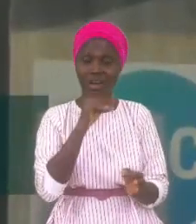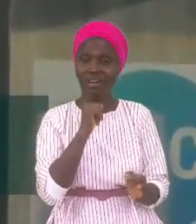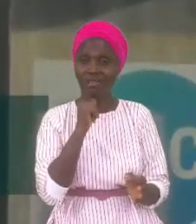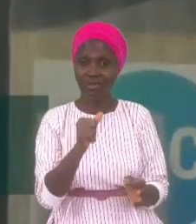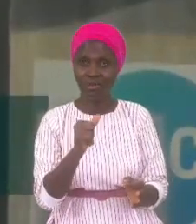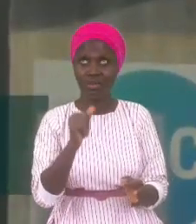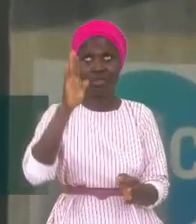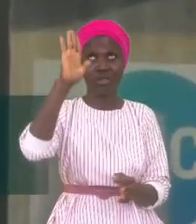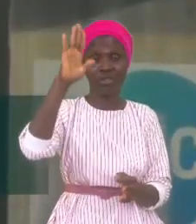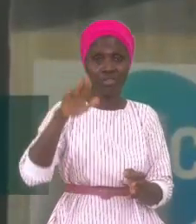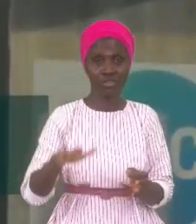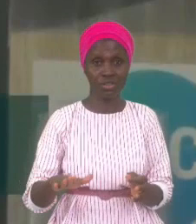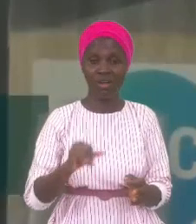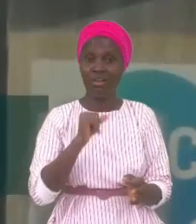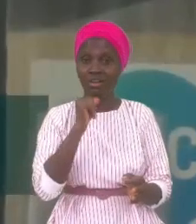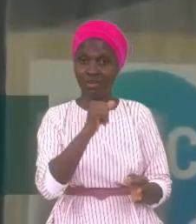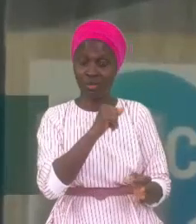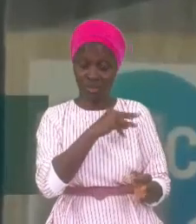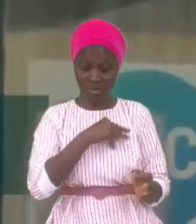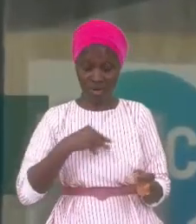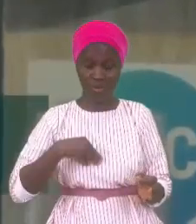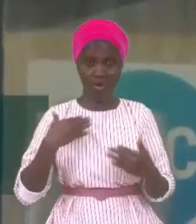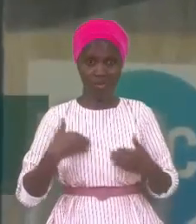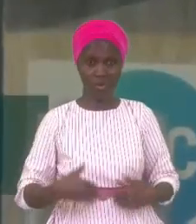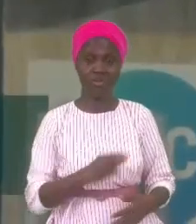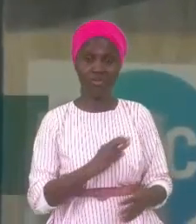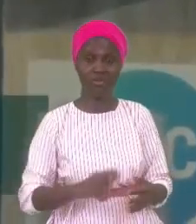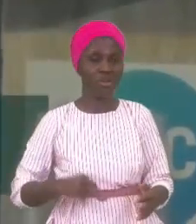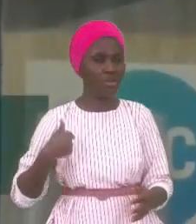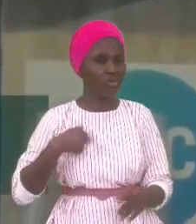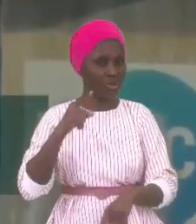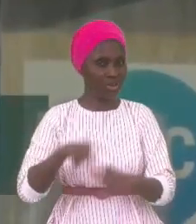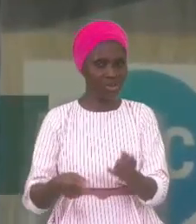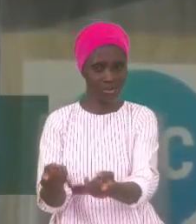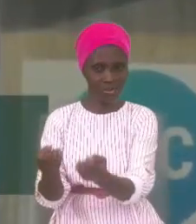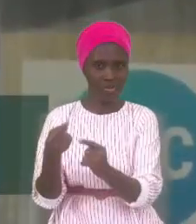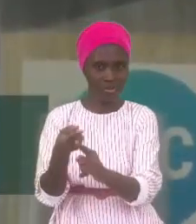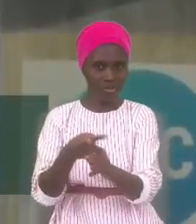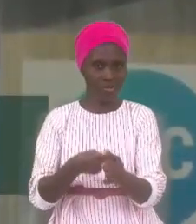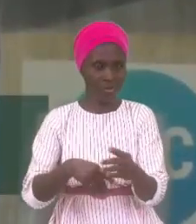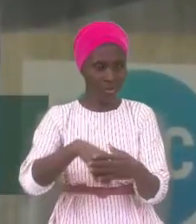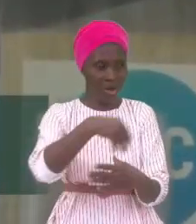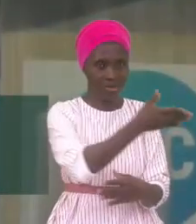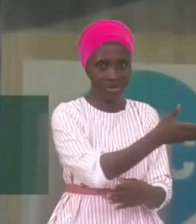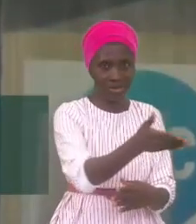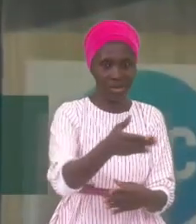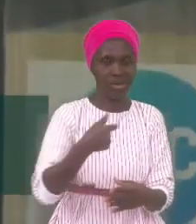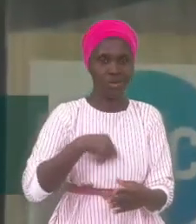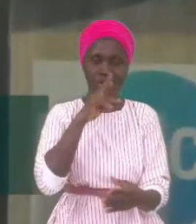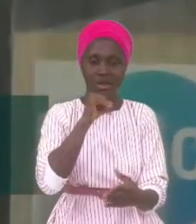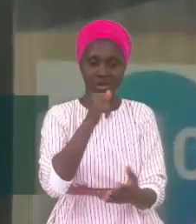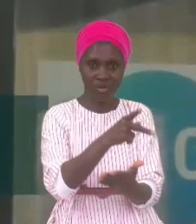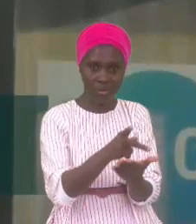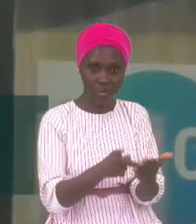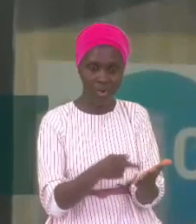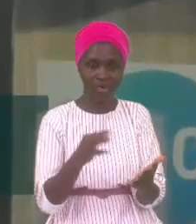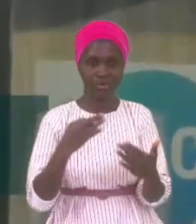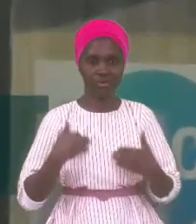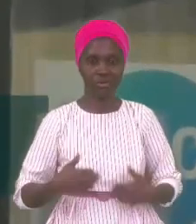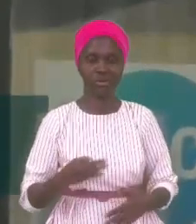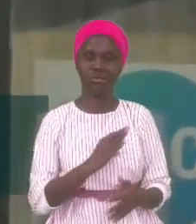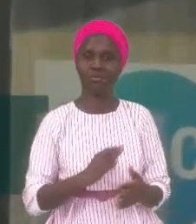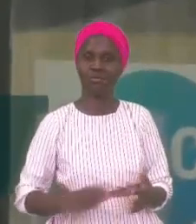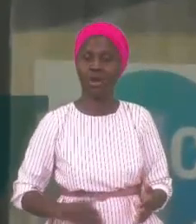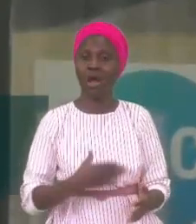the body of Christ, we cannot come from outside. We're not part of the body of Christ. And we do not